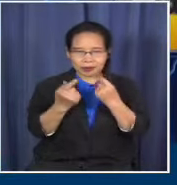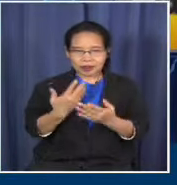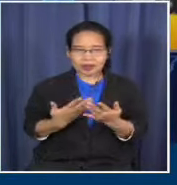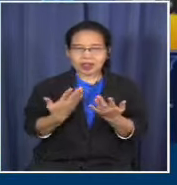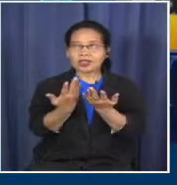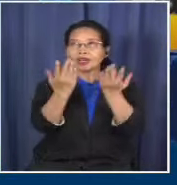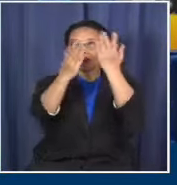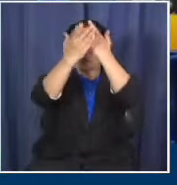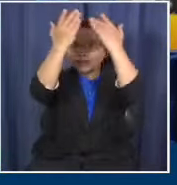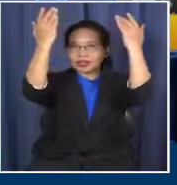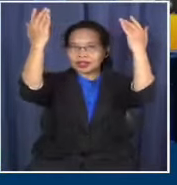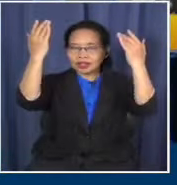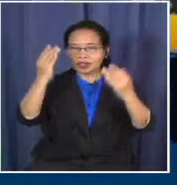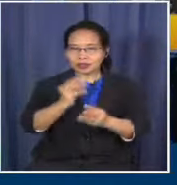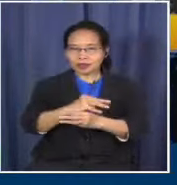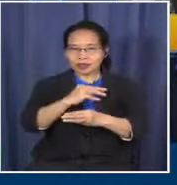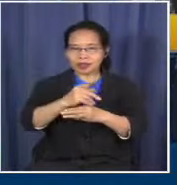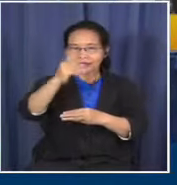ago.